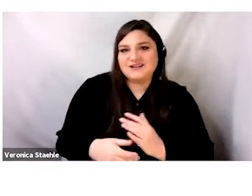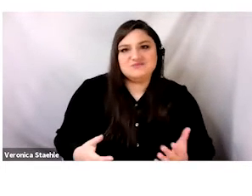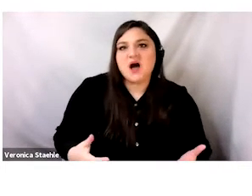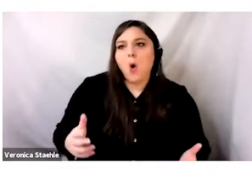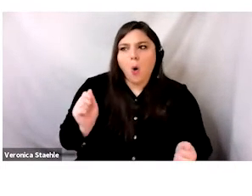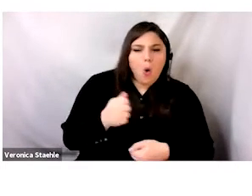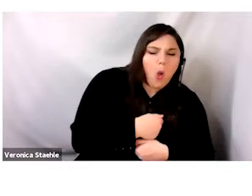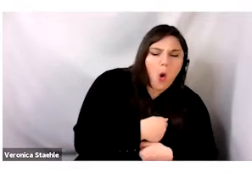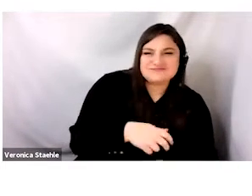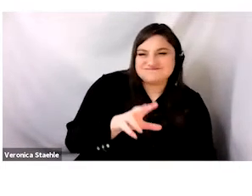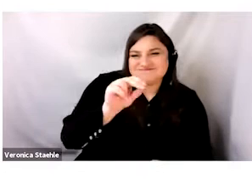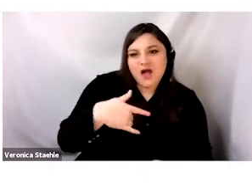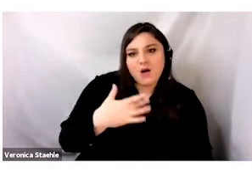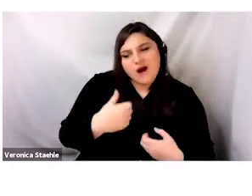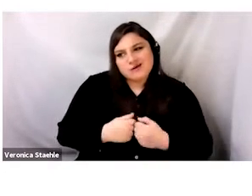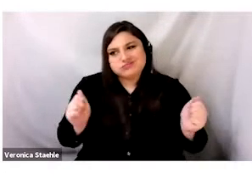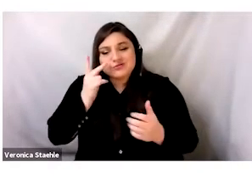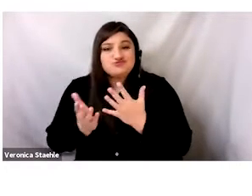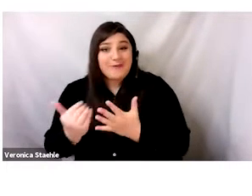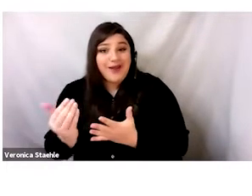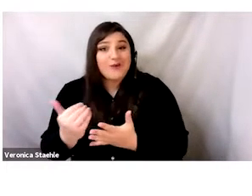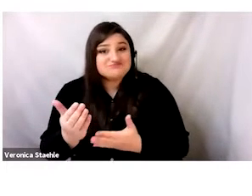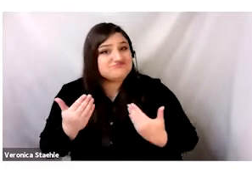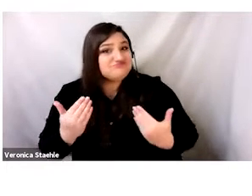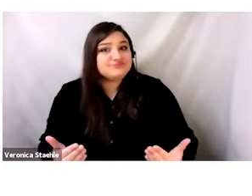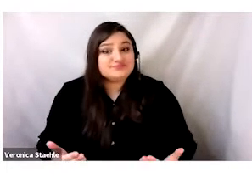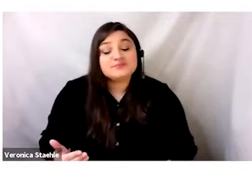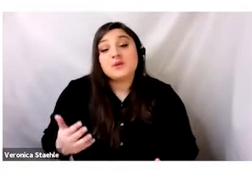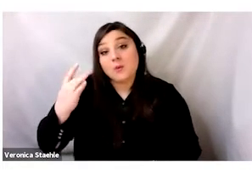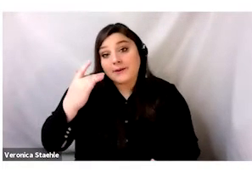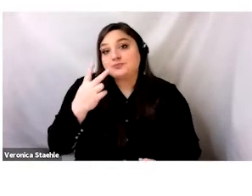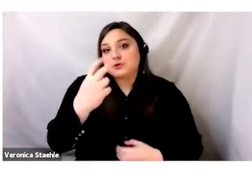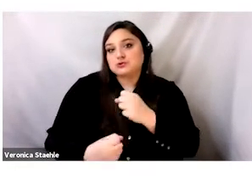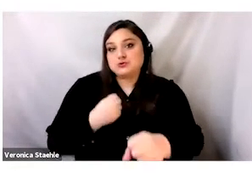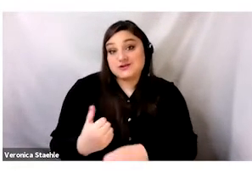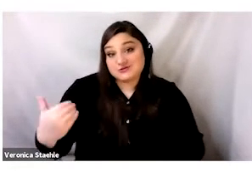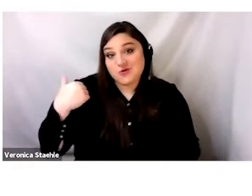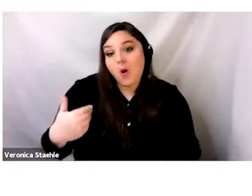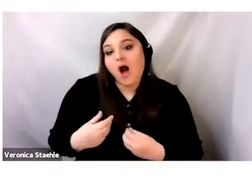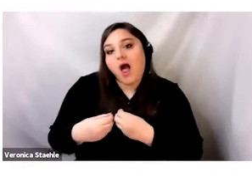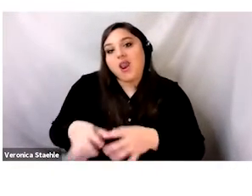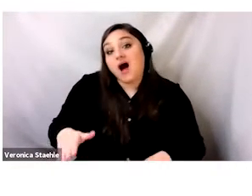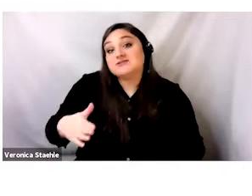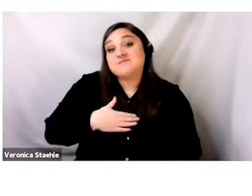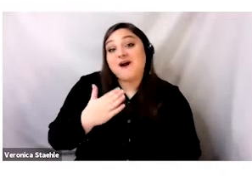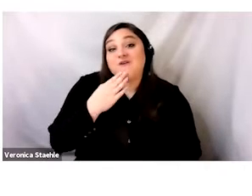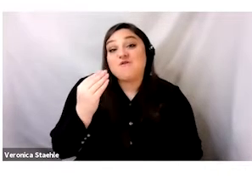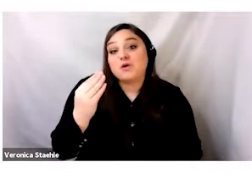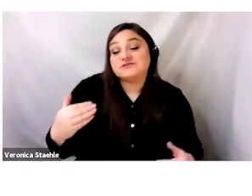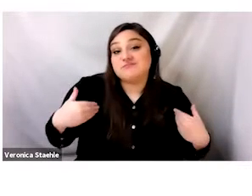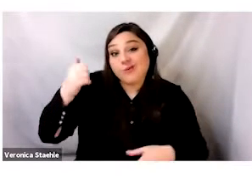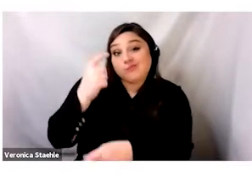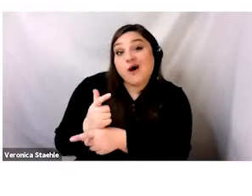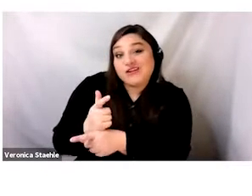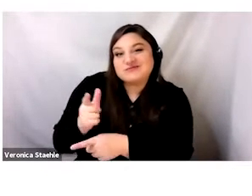transparent. 2 years ago, I lost my 14-year-old brother to gun violence. And